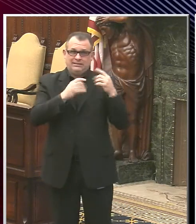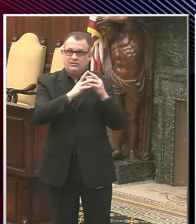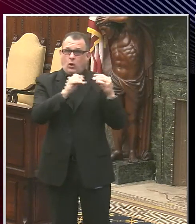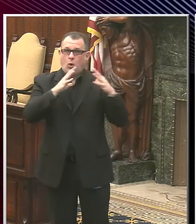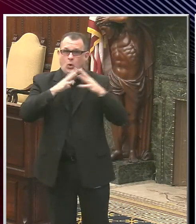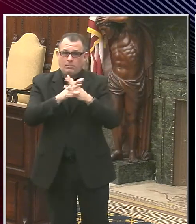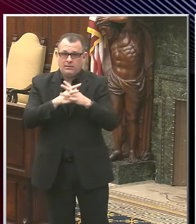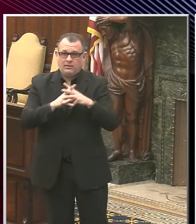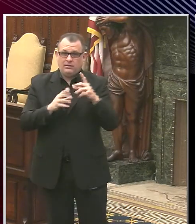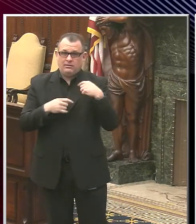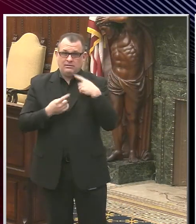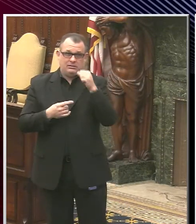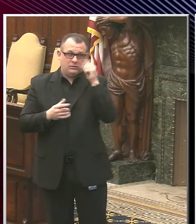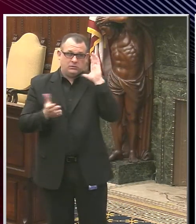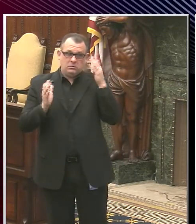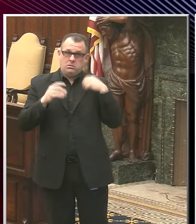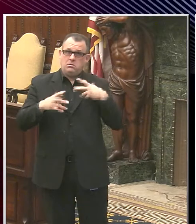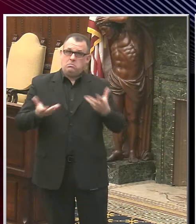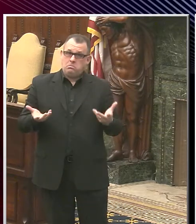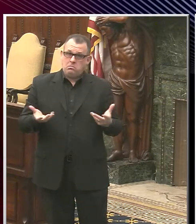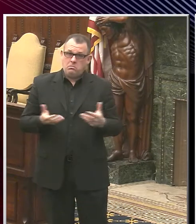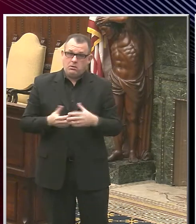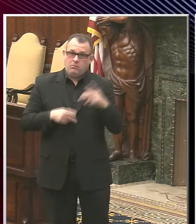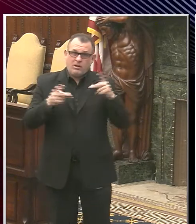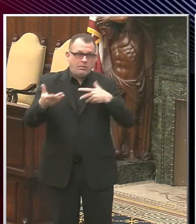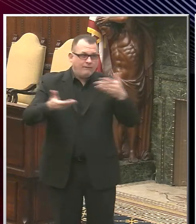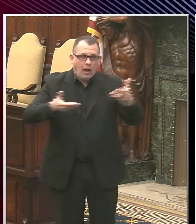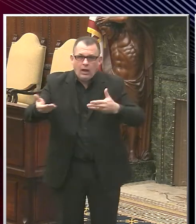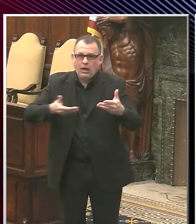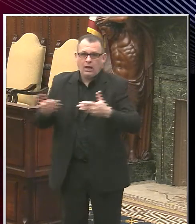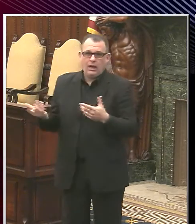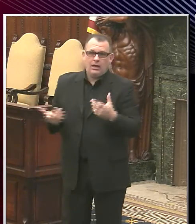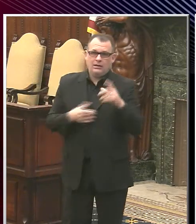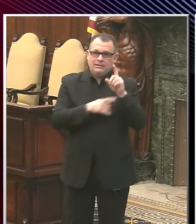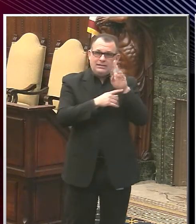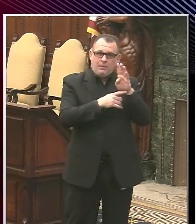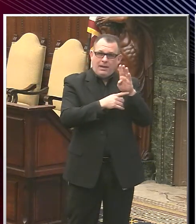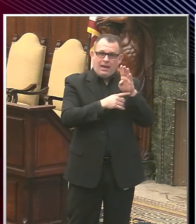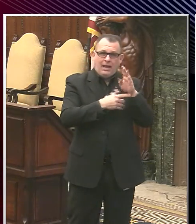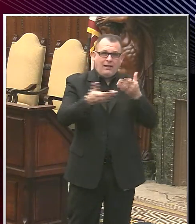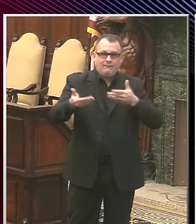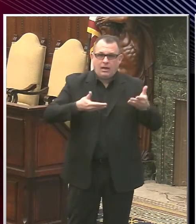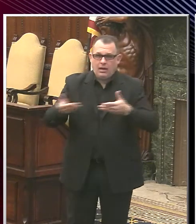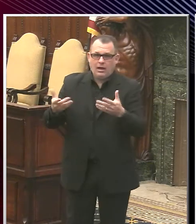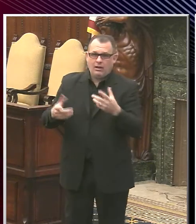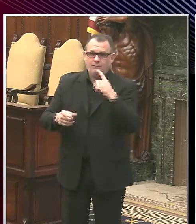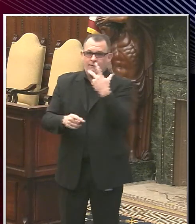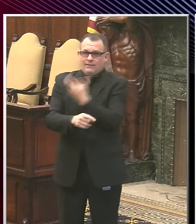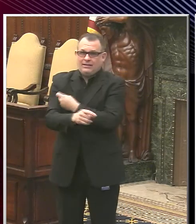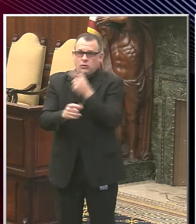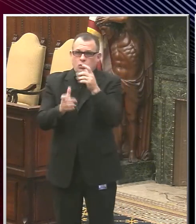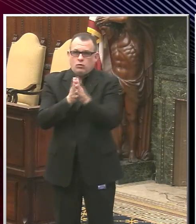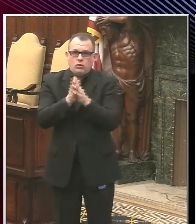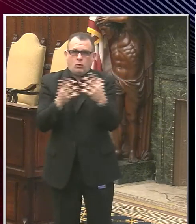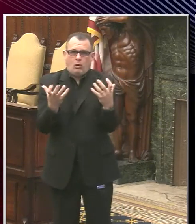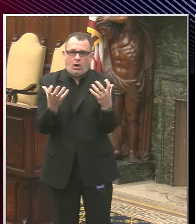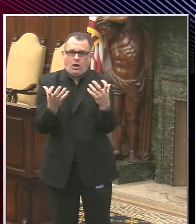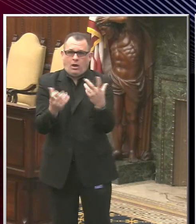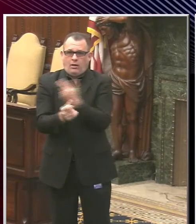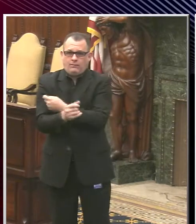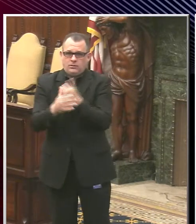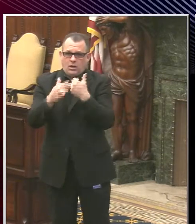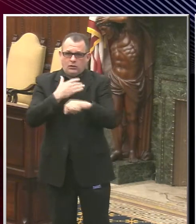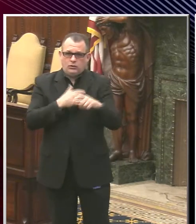yesterday. People who have been invited are people who are in our database, vaccine interest, who are eligible under phase 1A or